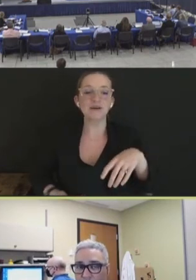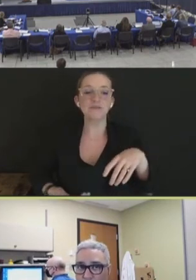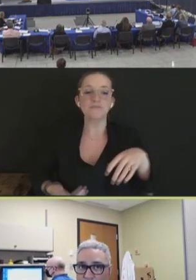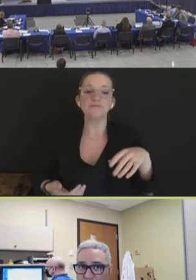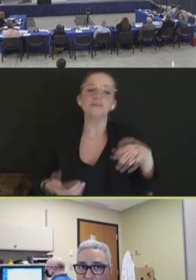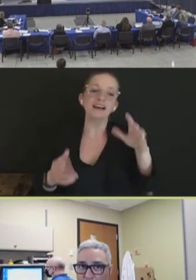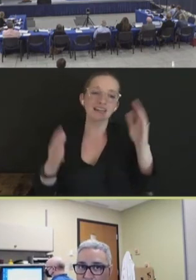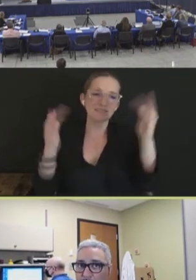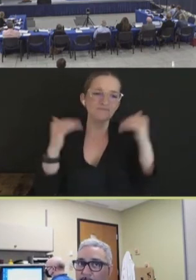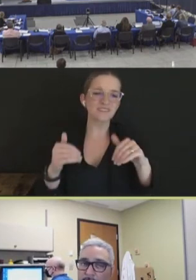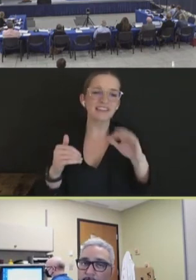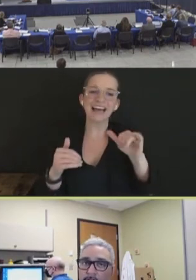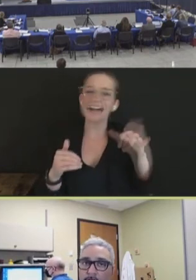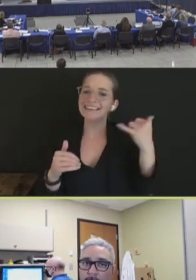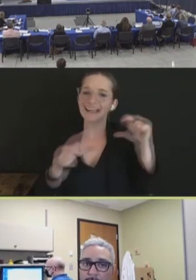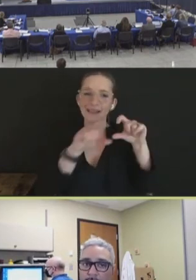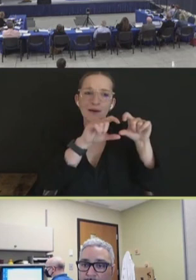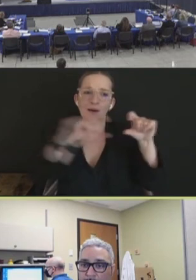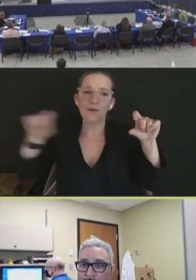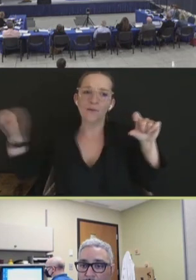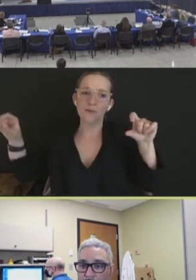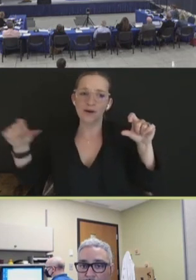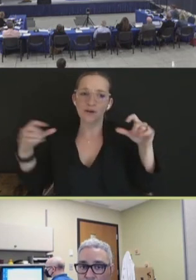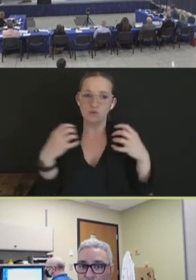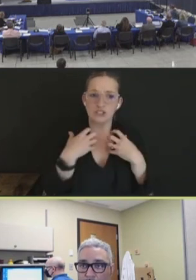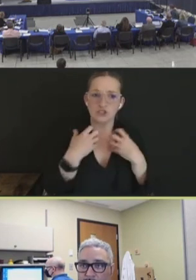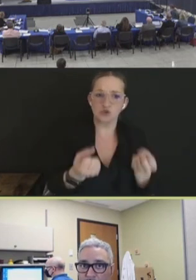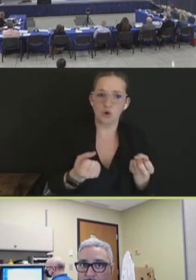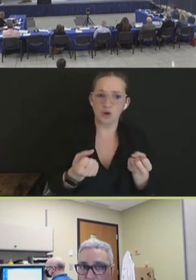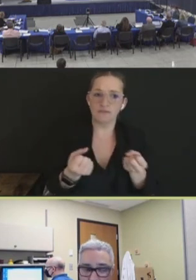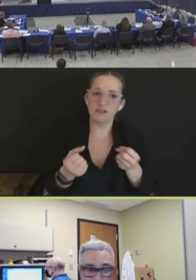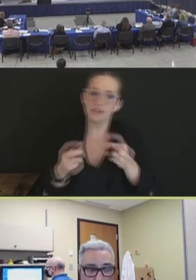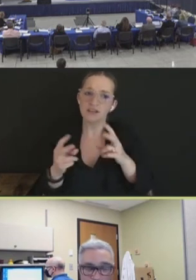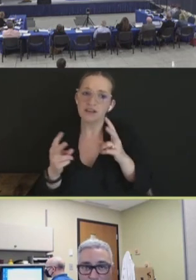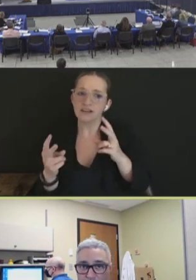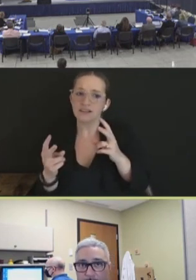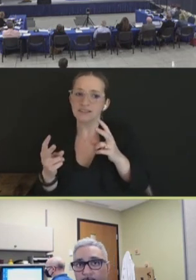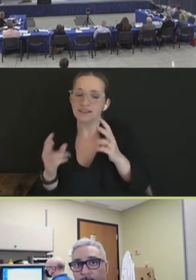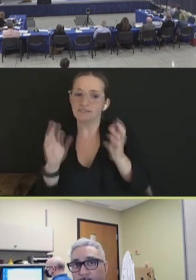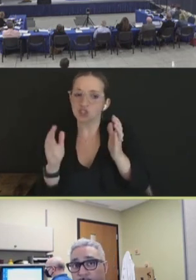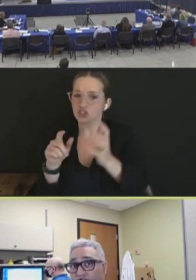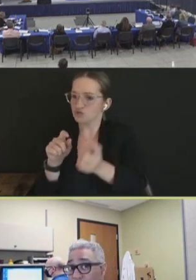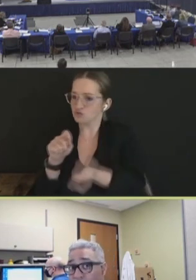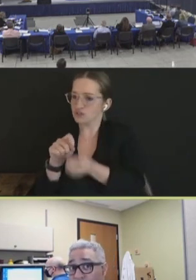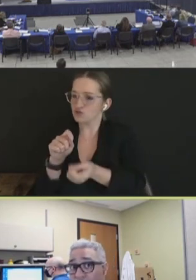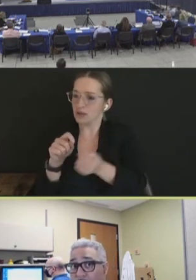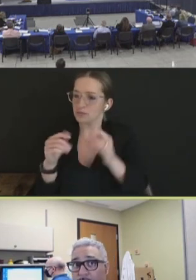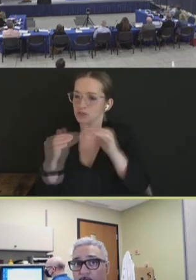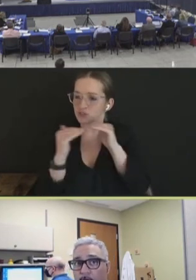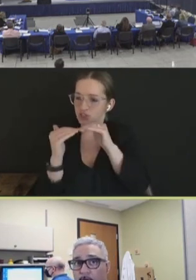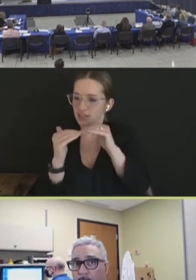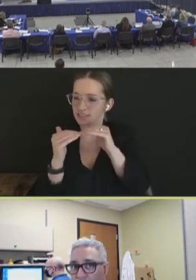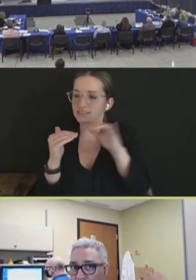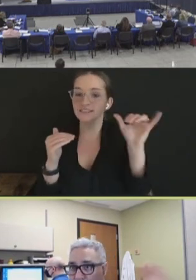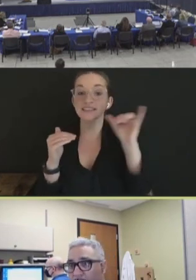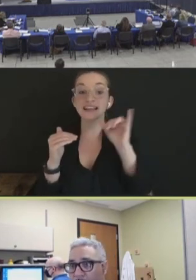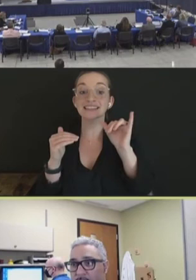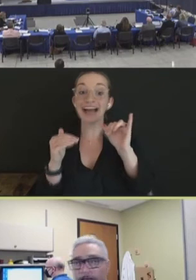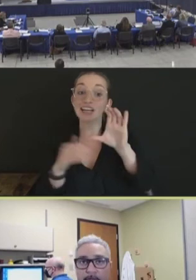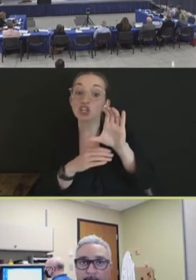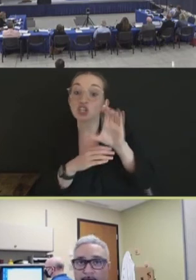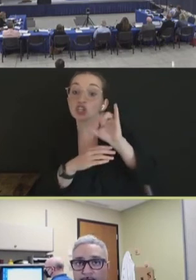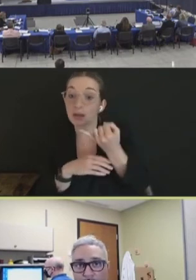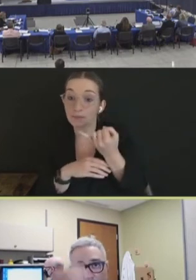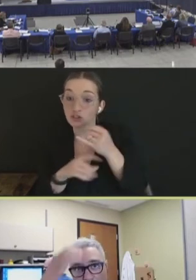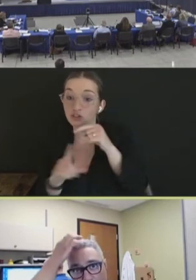versus retributive justice. Very much in our society, we have all these retributive justice venues, whether it's criminal justice, you get punished